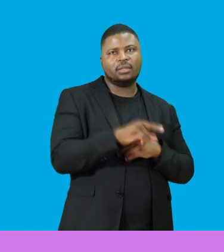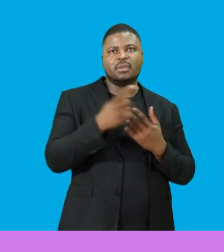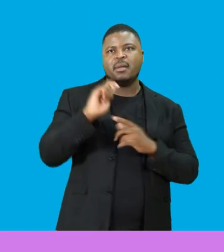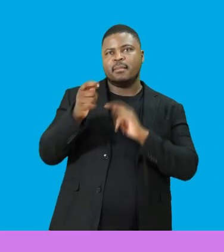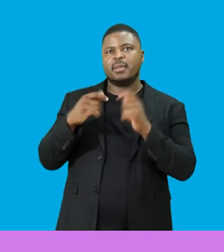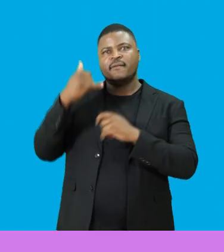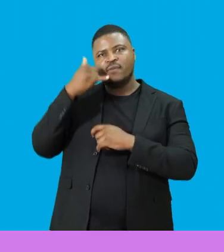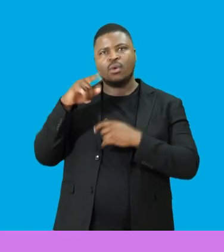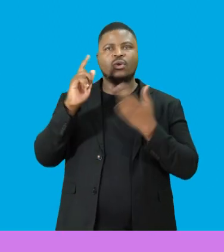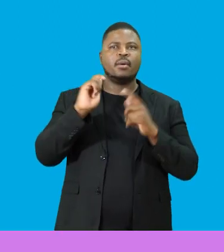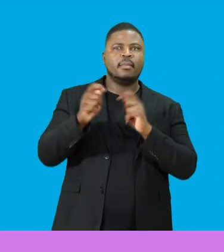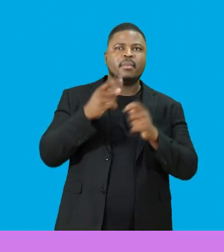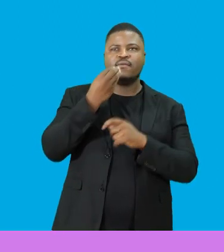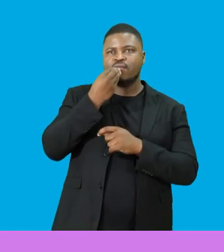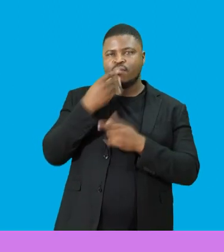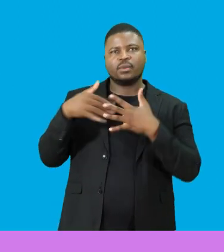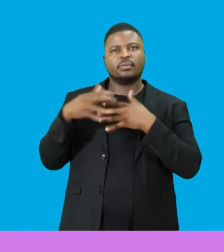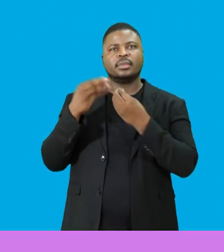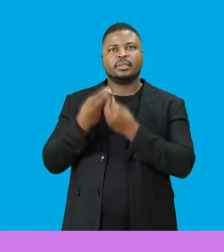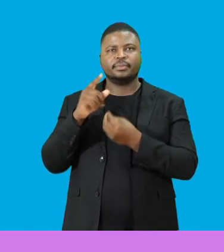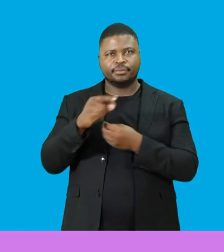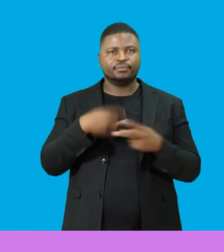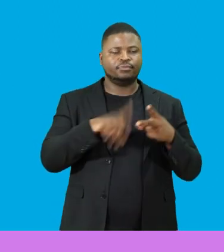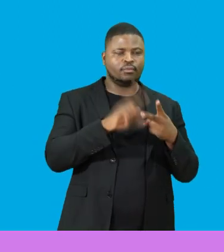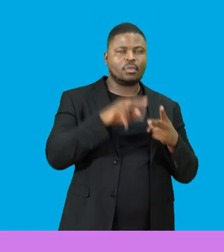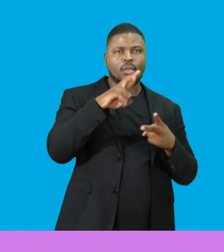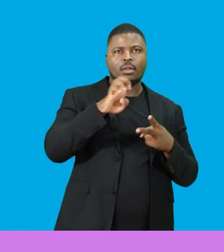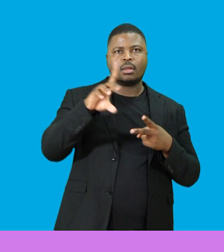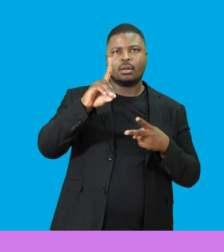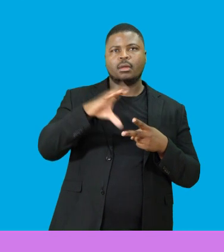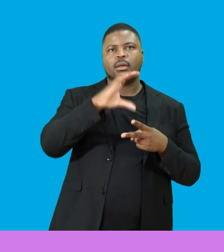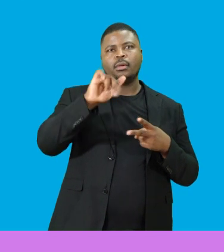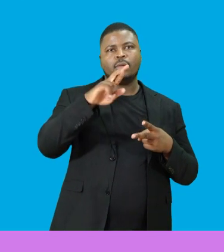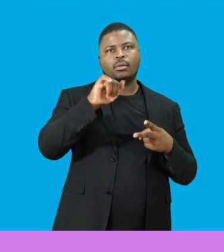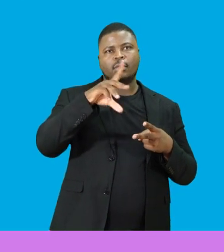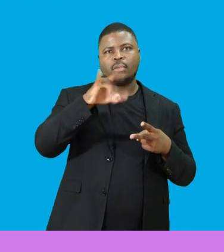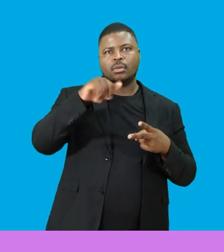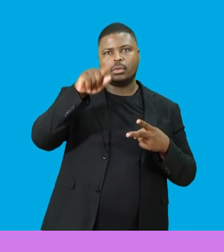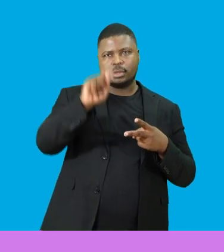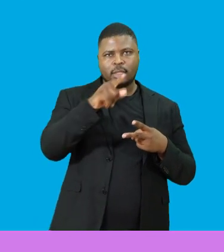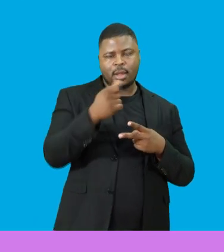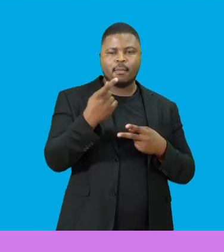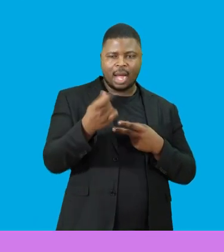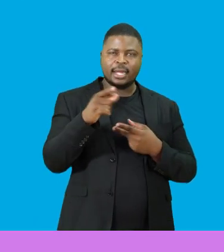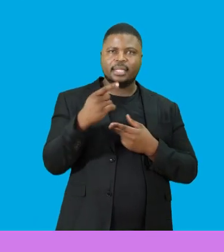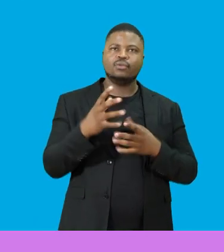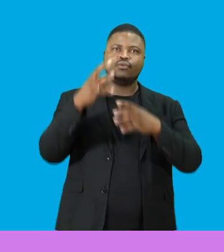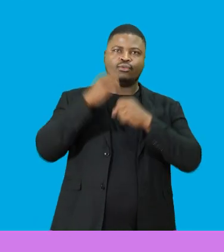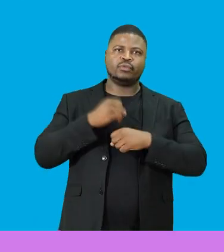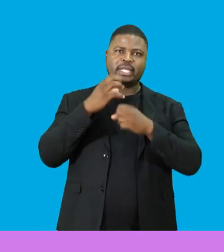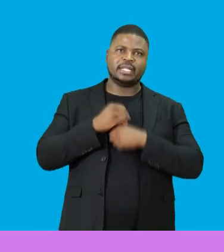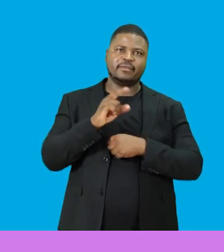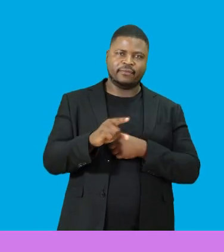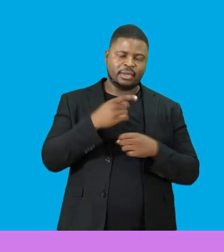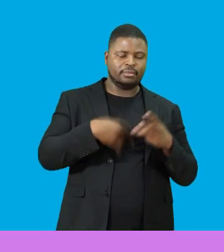account. Credit, amount that is coming into the account. For an example, an income such as a wage or an interest earned.